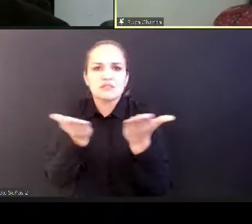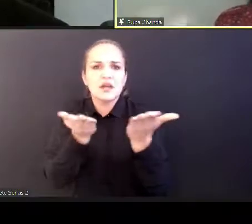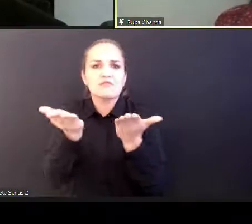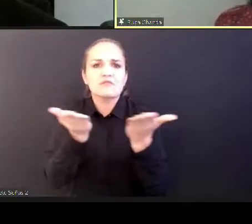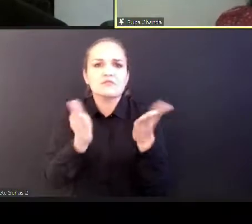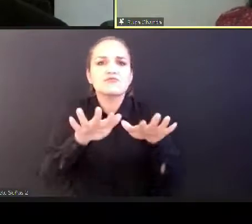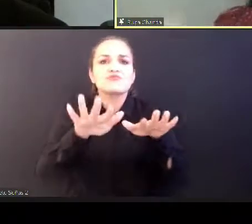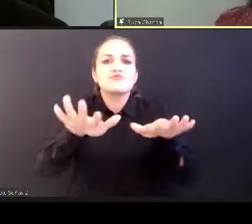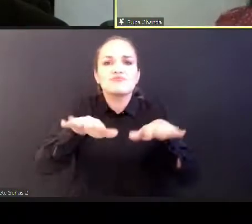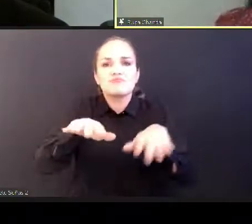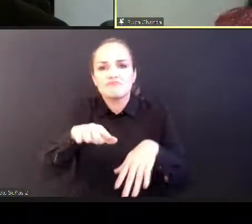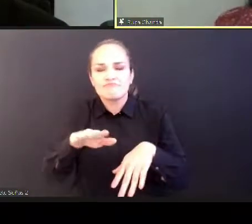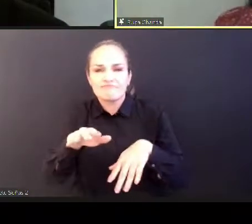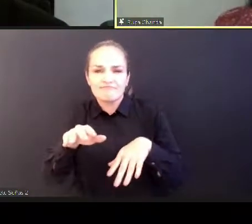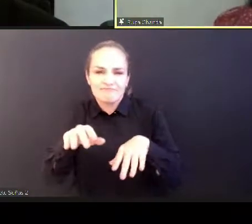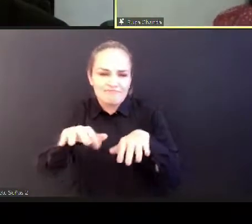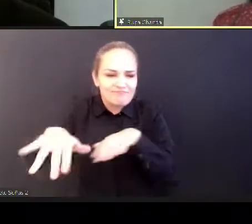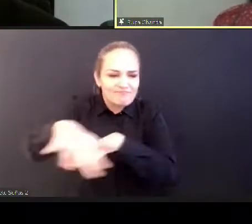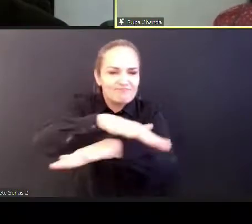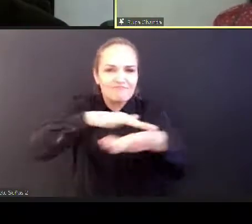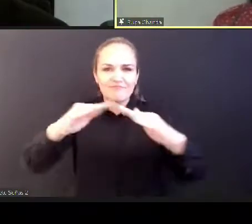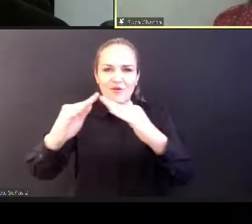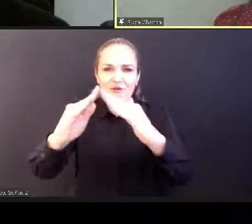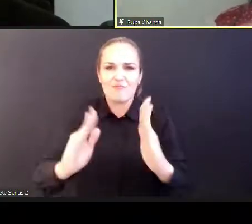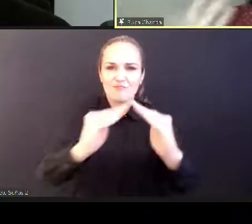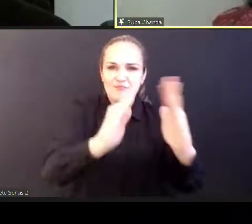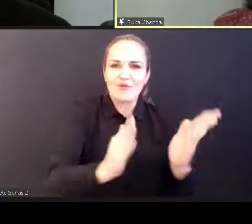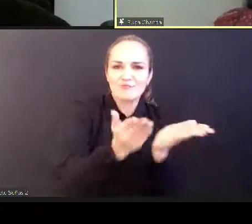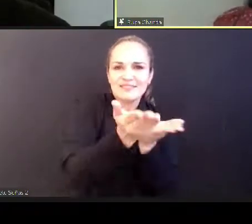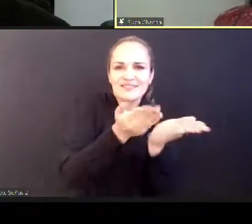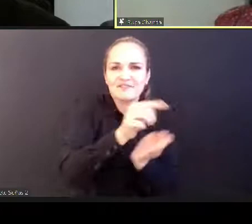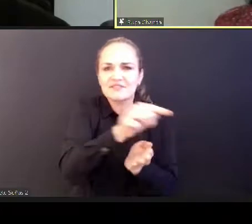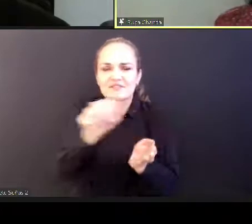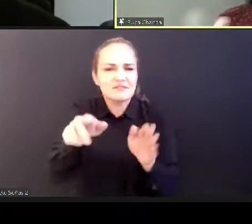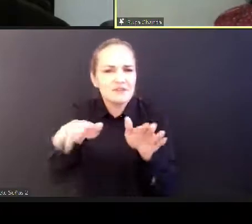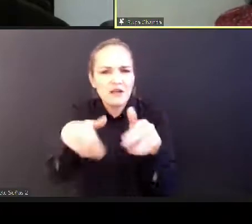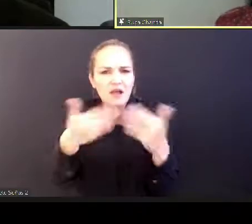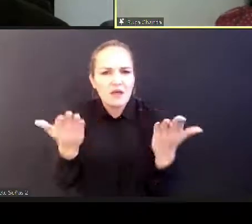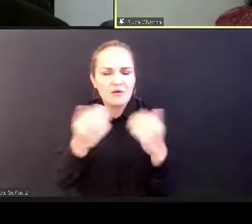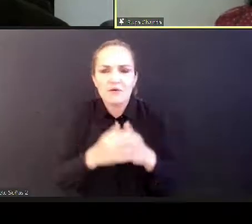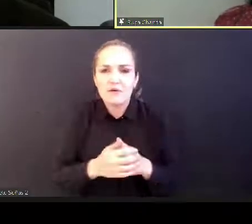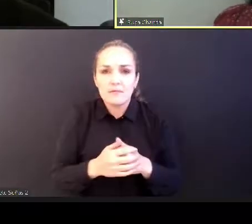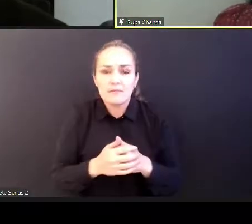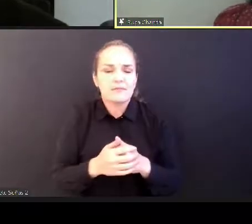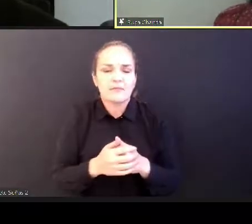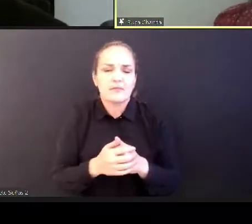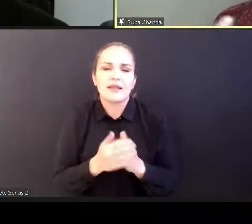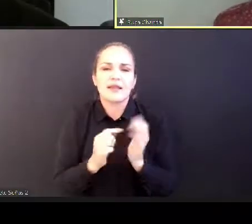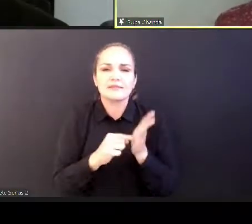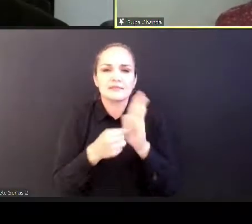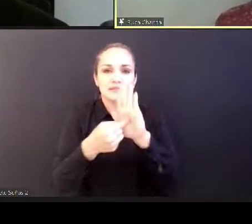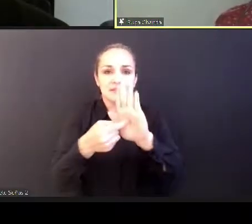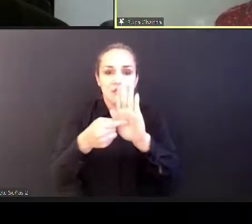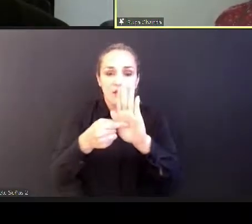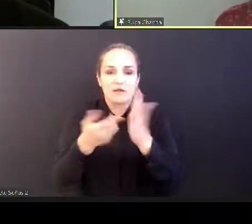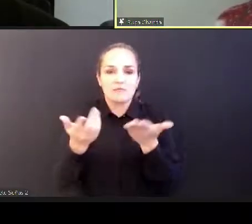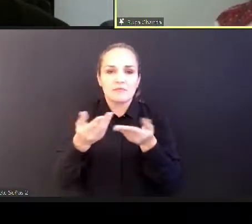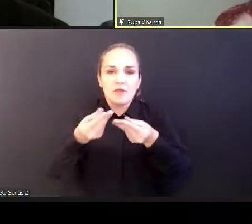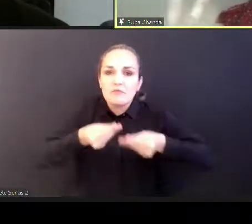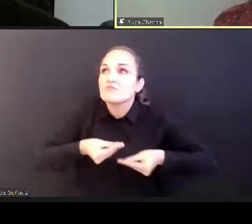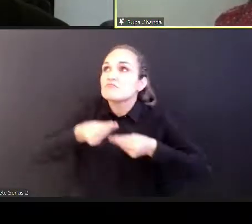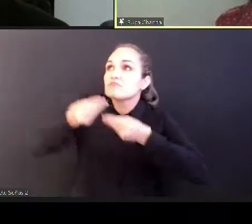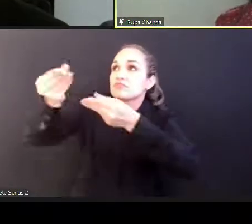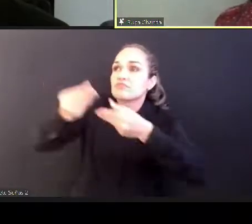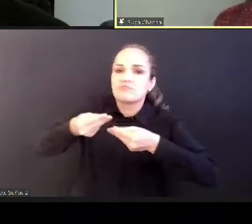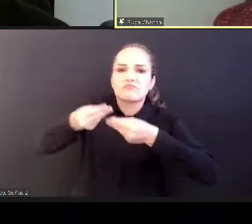example. Take telemedicine exports. Okay, so a lot of corporate hospitals are doing that. Now you can say it creates a